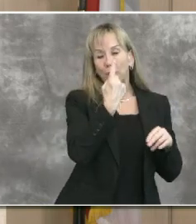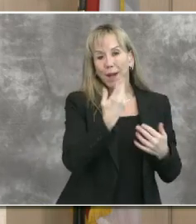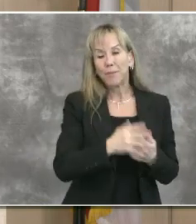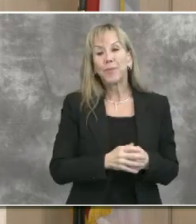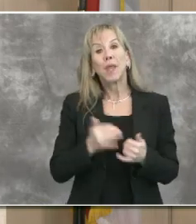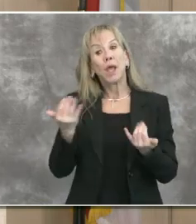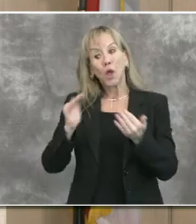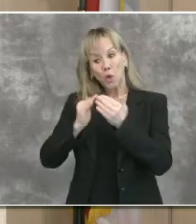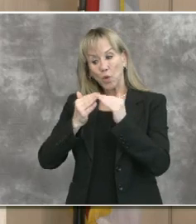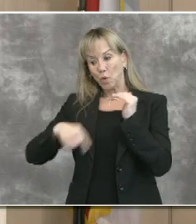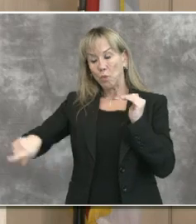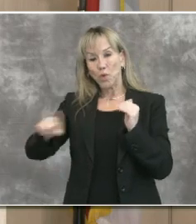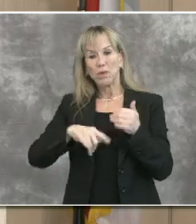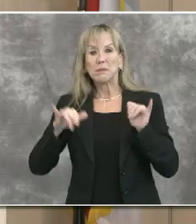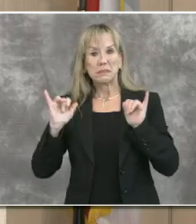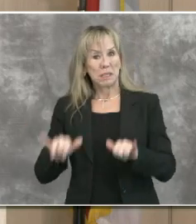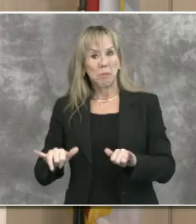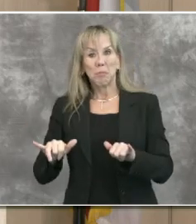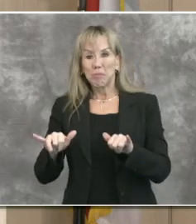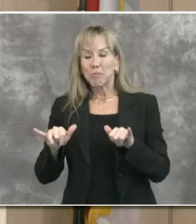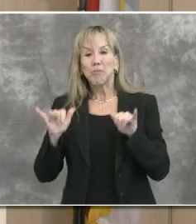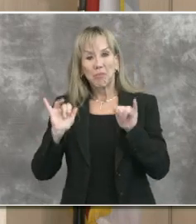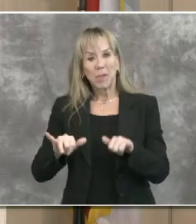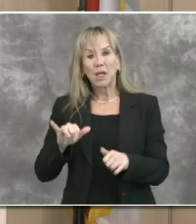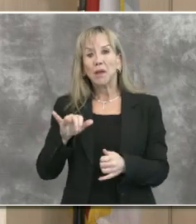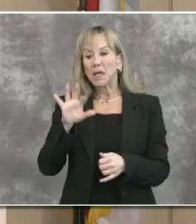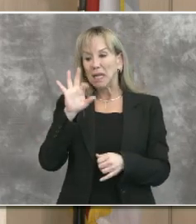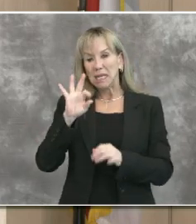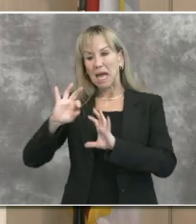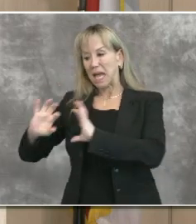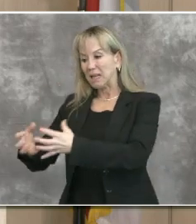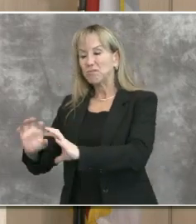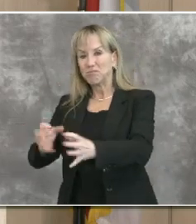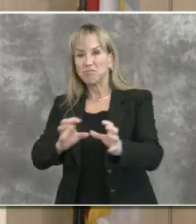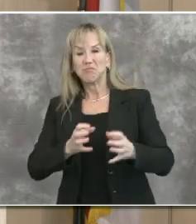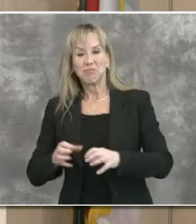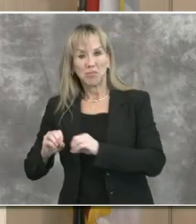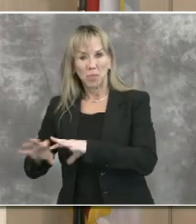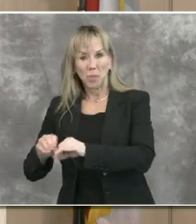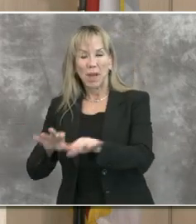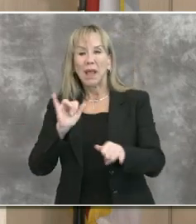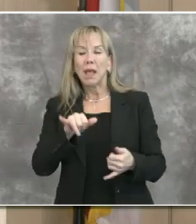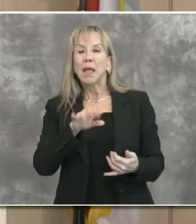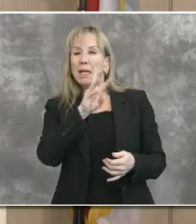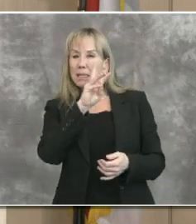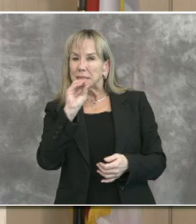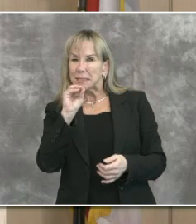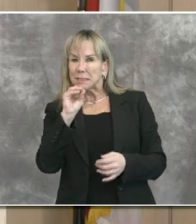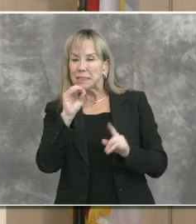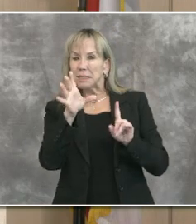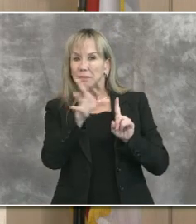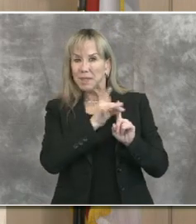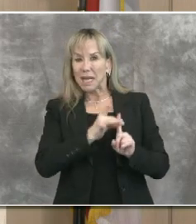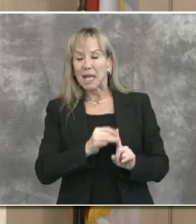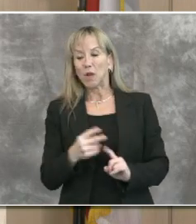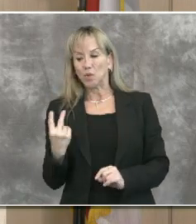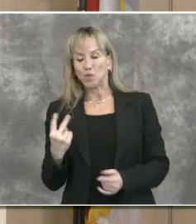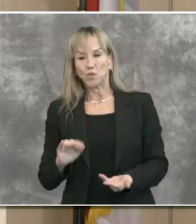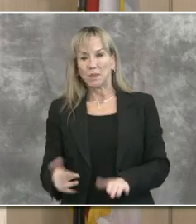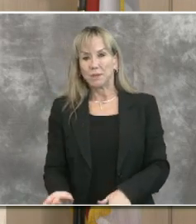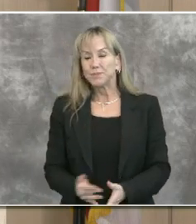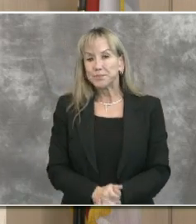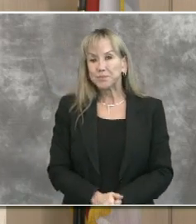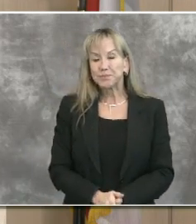setting locations remains constant at 9 active outbreaks, which represents 60 cases and 2 deaths.